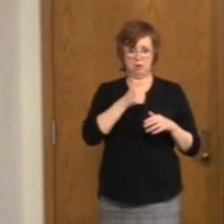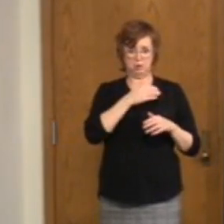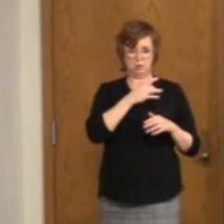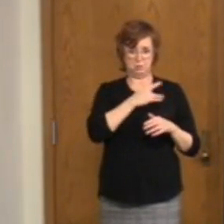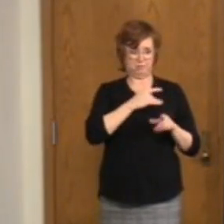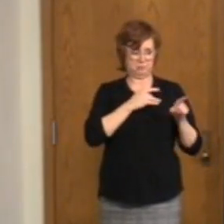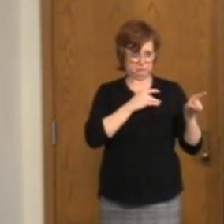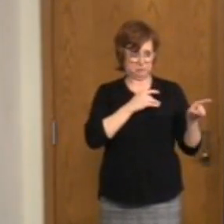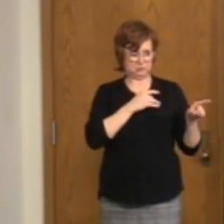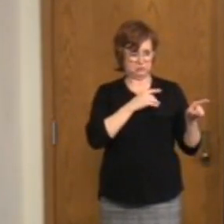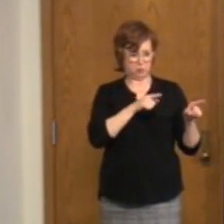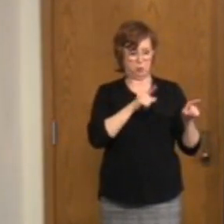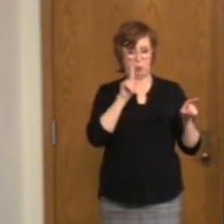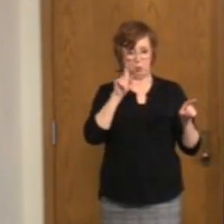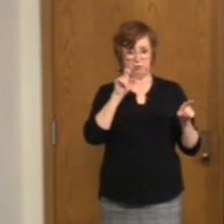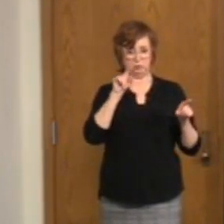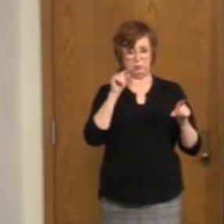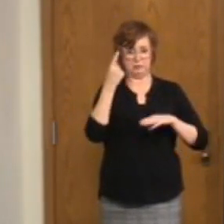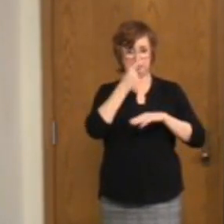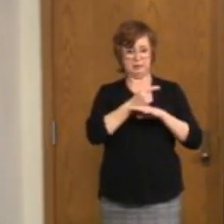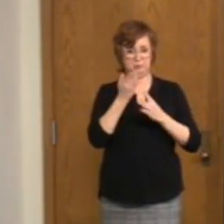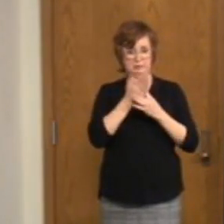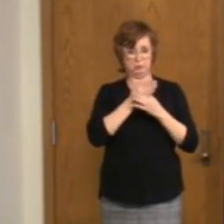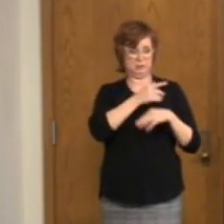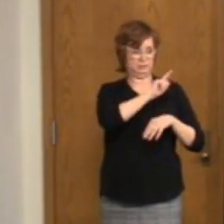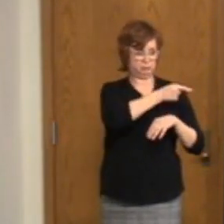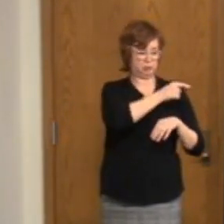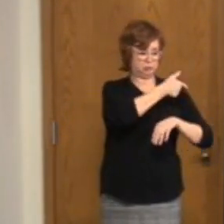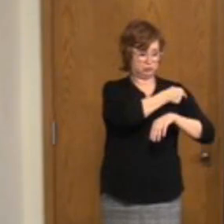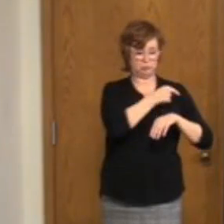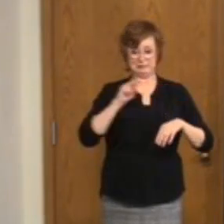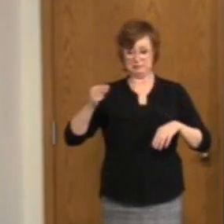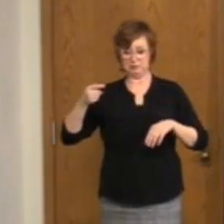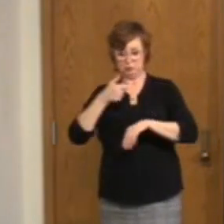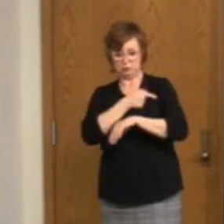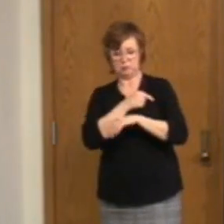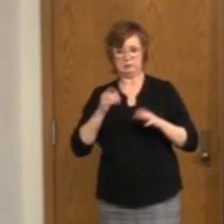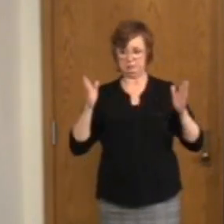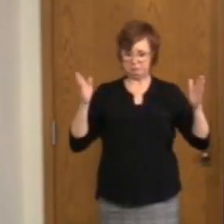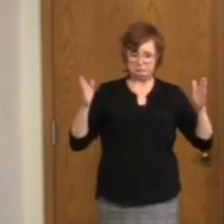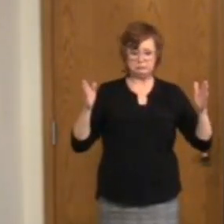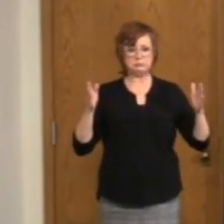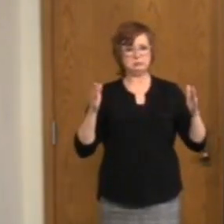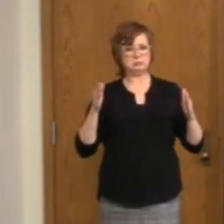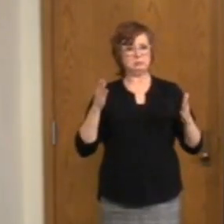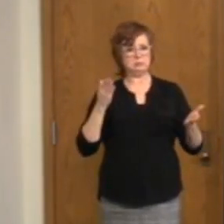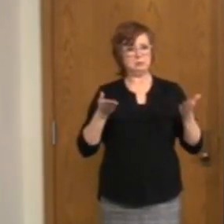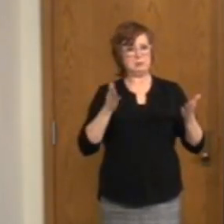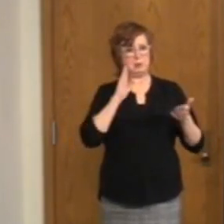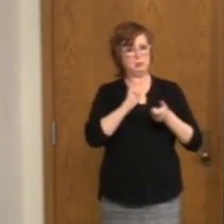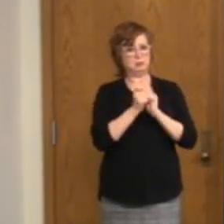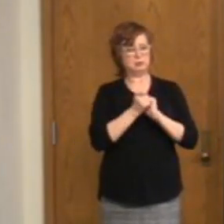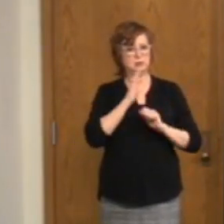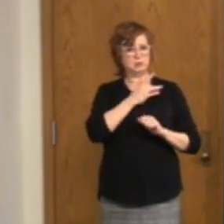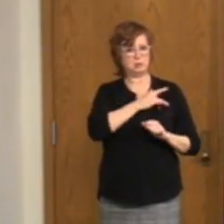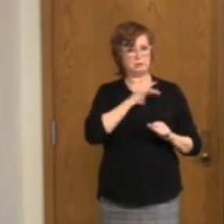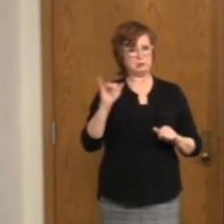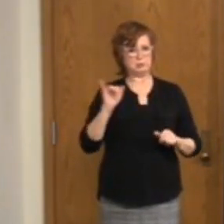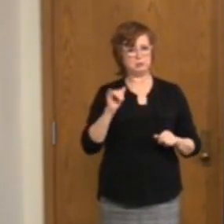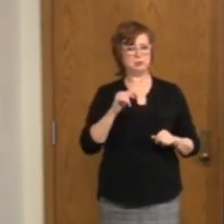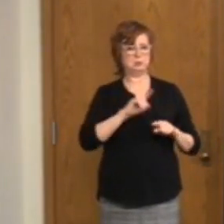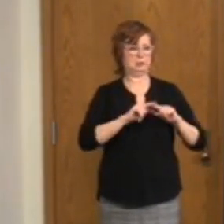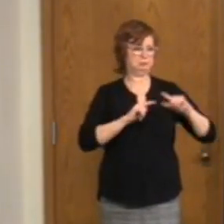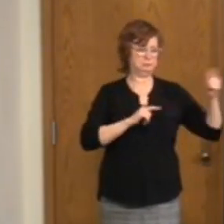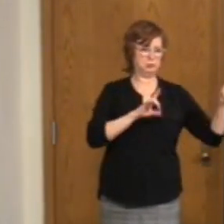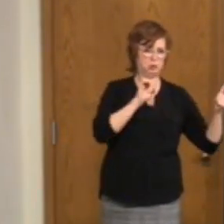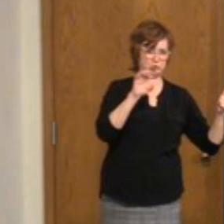change the conversation, pulls everything forward significantly. But Dr. Shahab, I would turn it over to you for much more knowledge